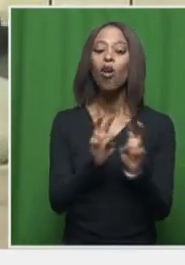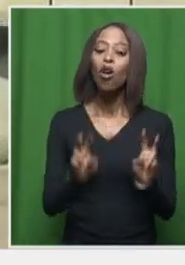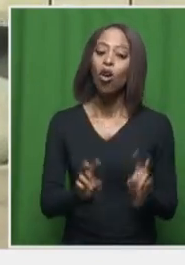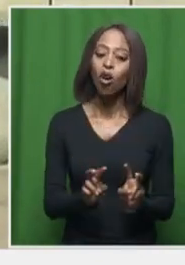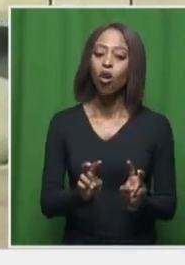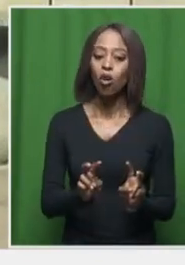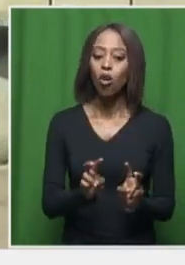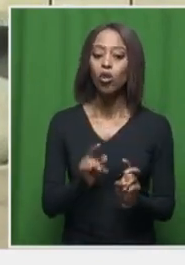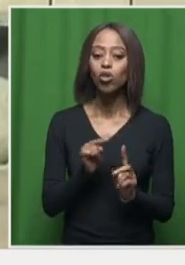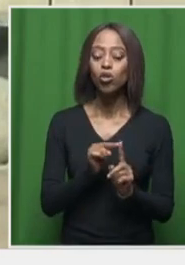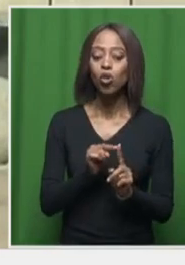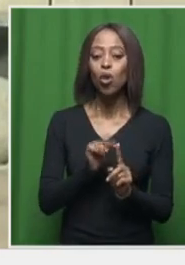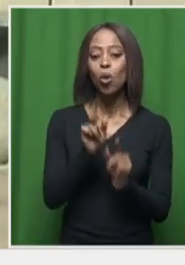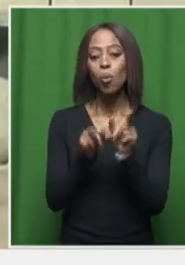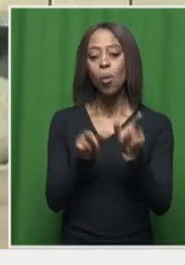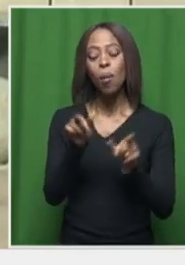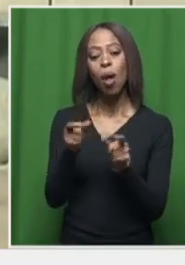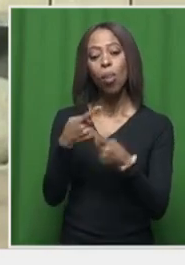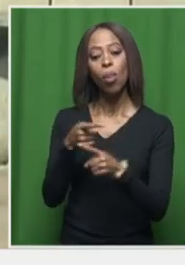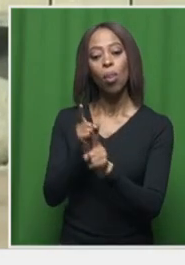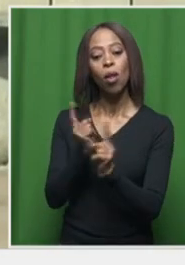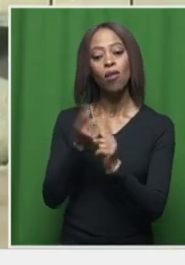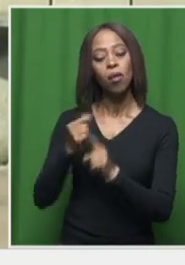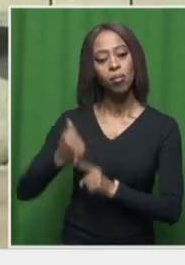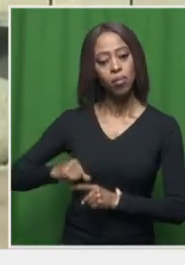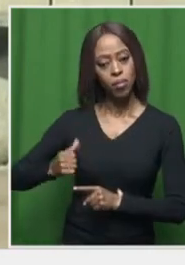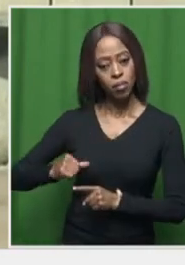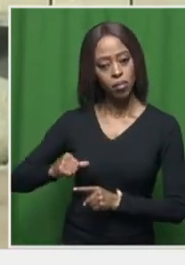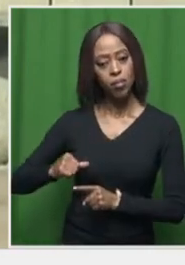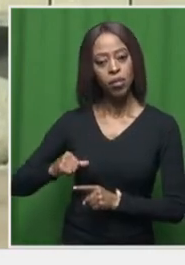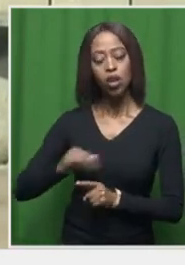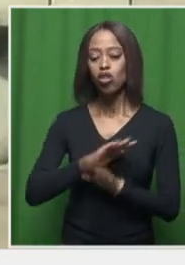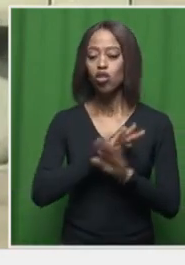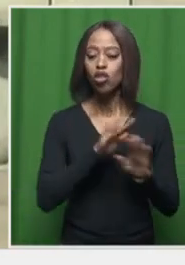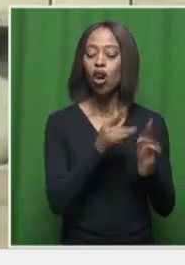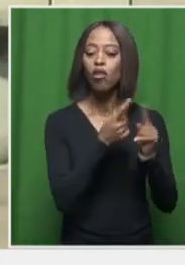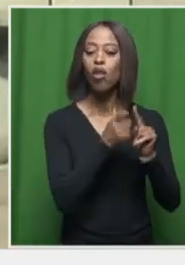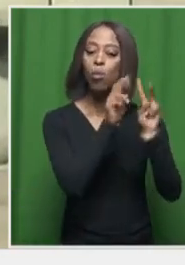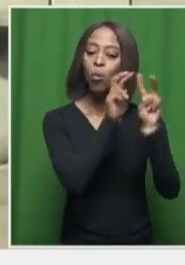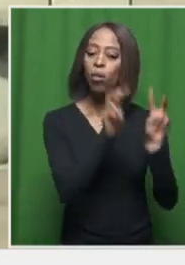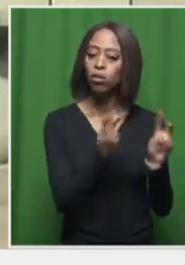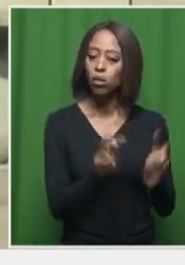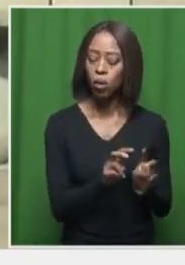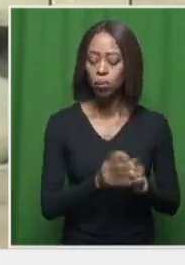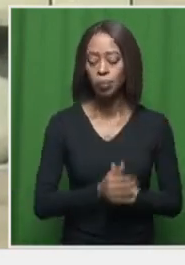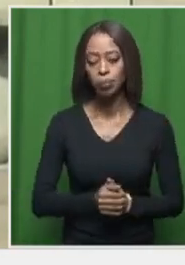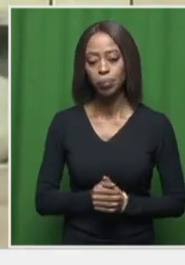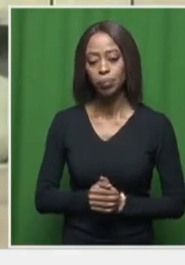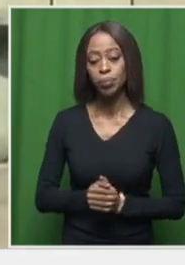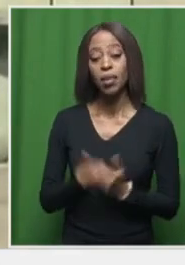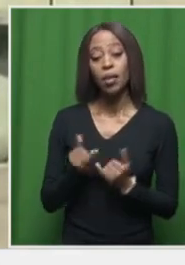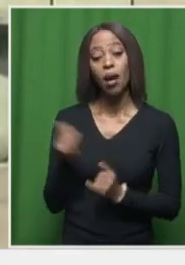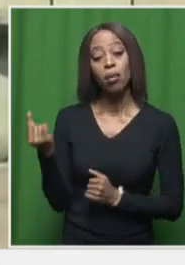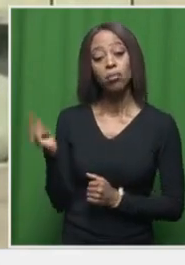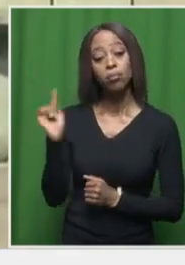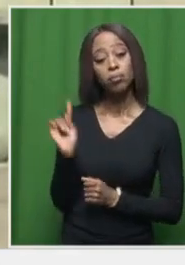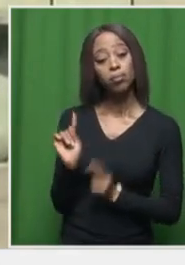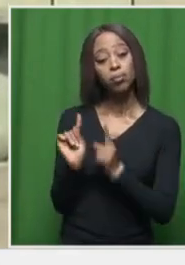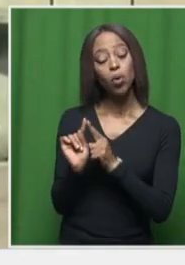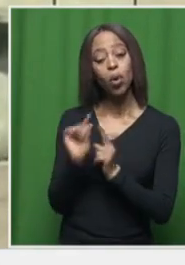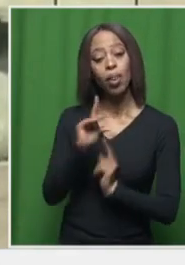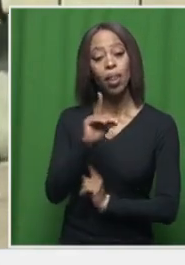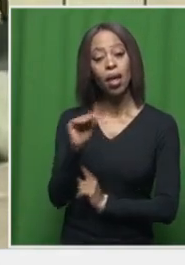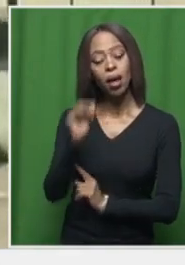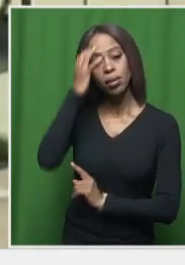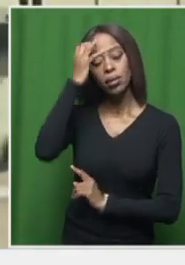electricity to the people directly from the municipality as opposed from the power utility ESCOM. I'm going to bring in now the